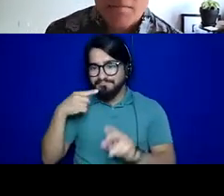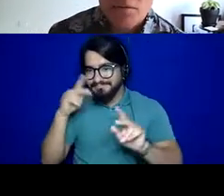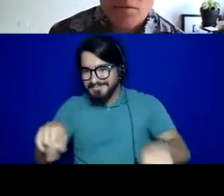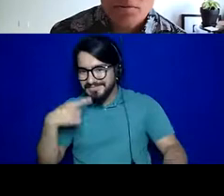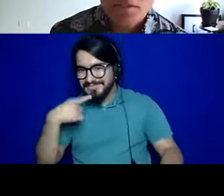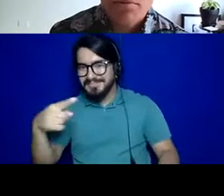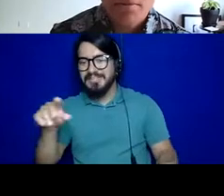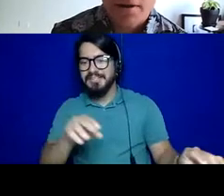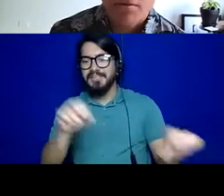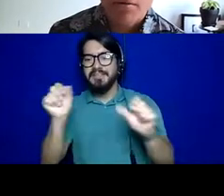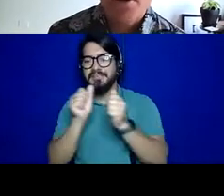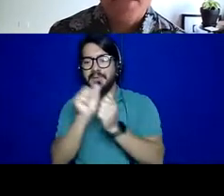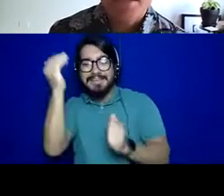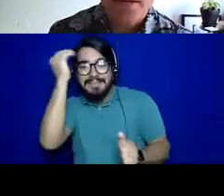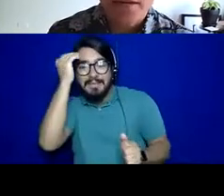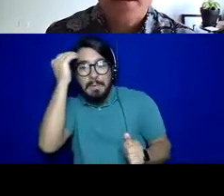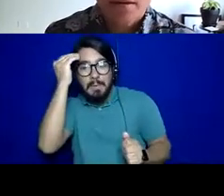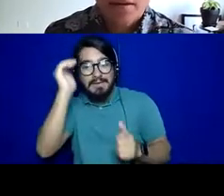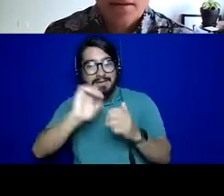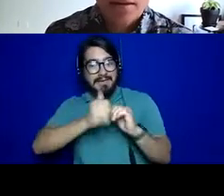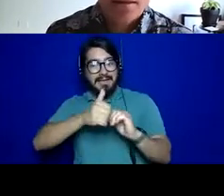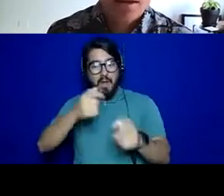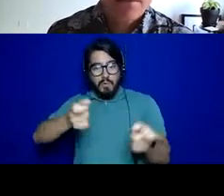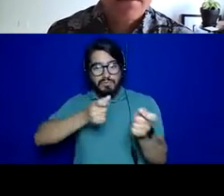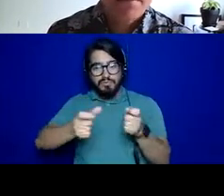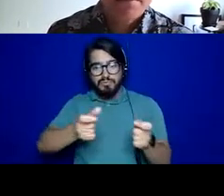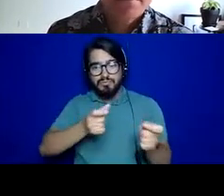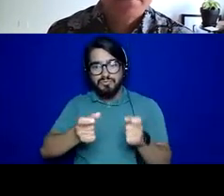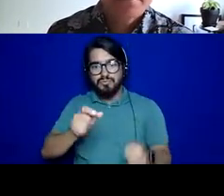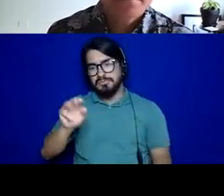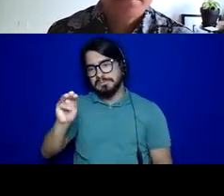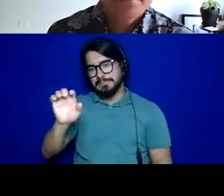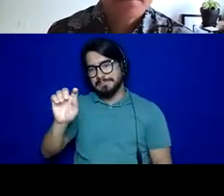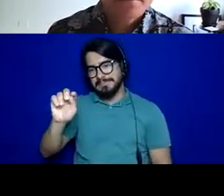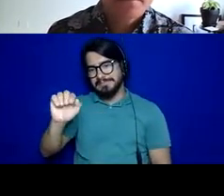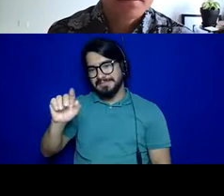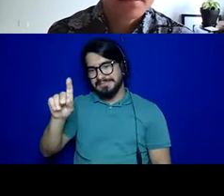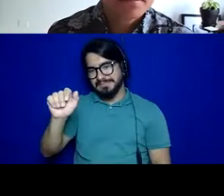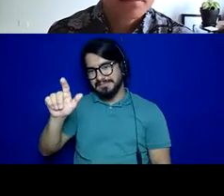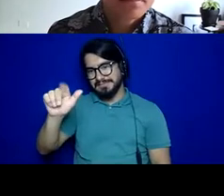metadata can be used for and ways to limit it. Yeah.